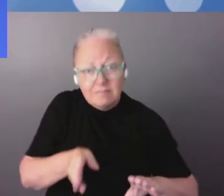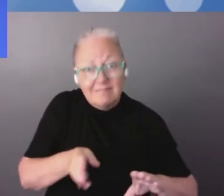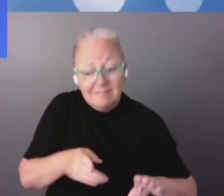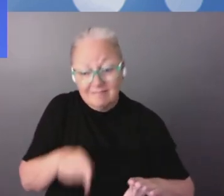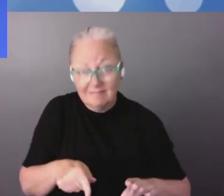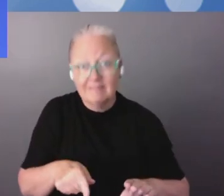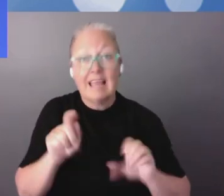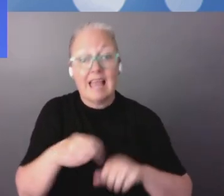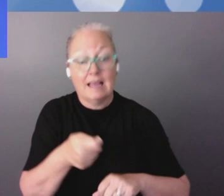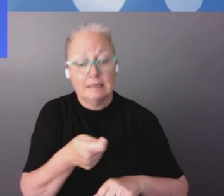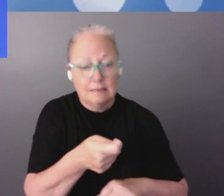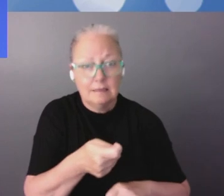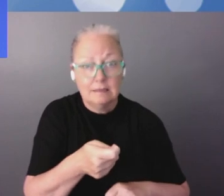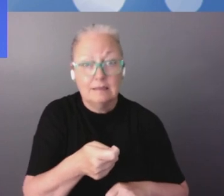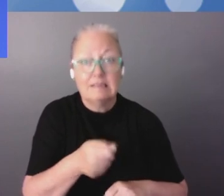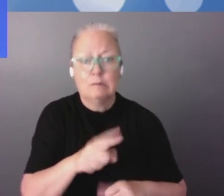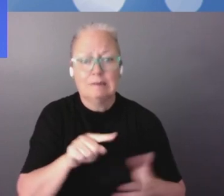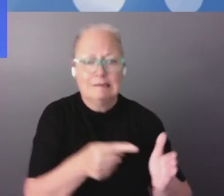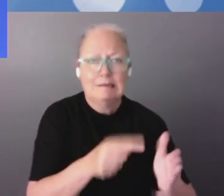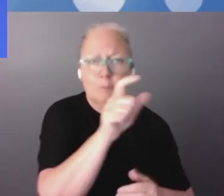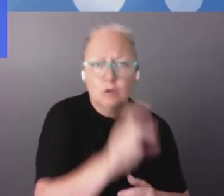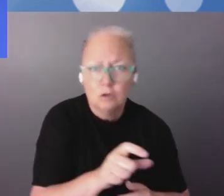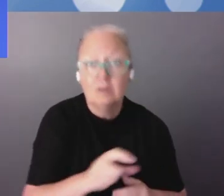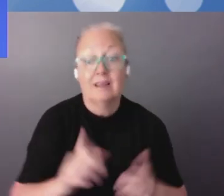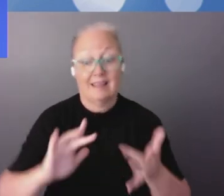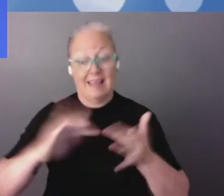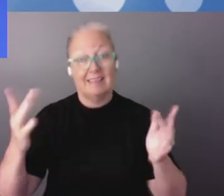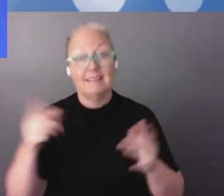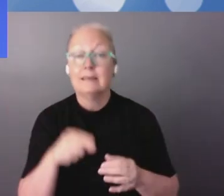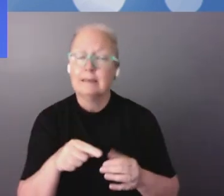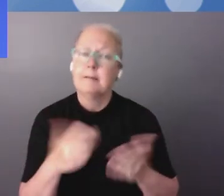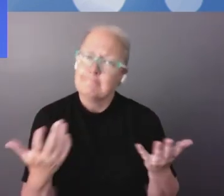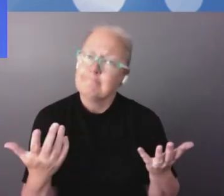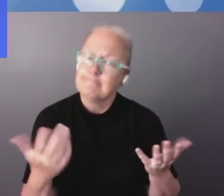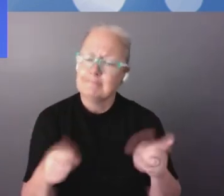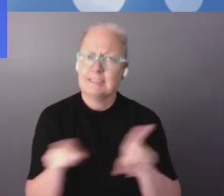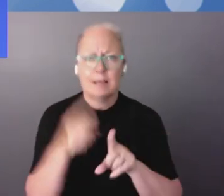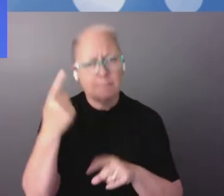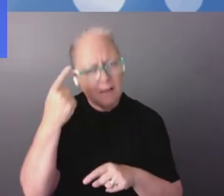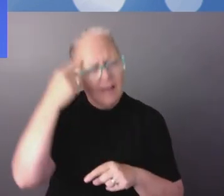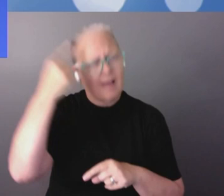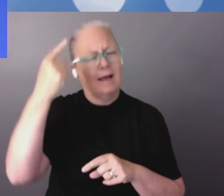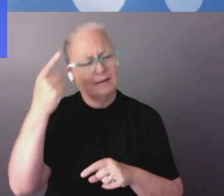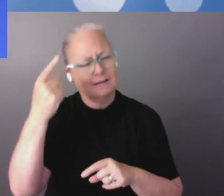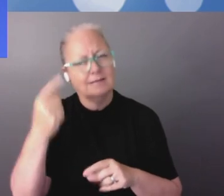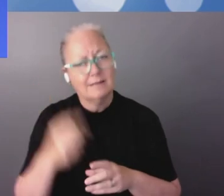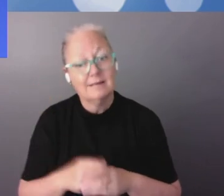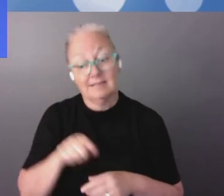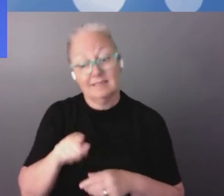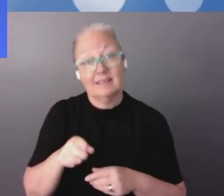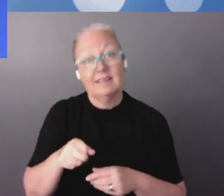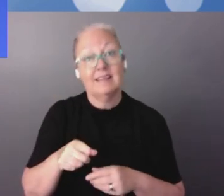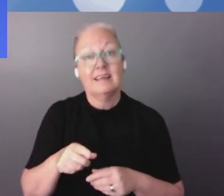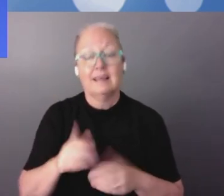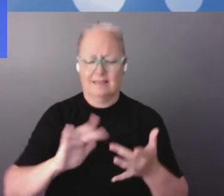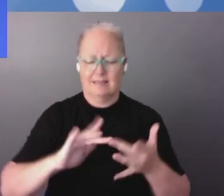the internet is also a double-edged sword, something that can impact the lives of